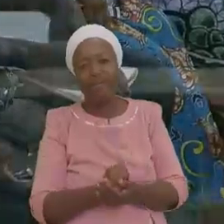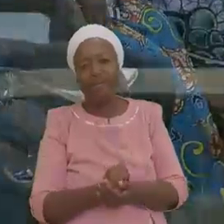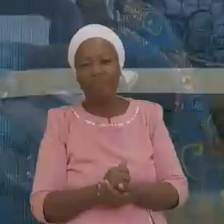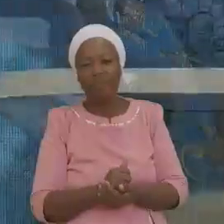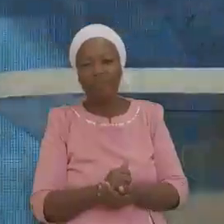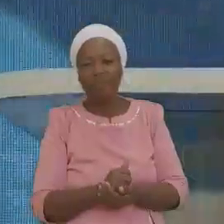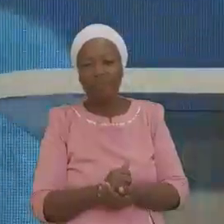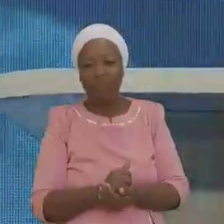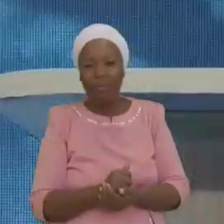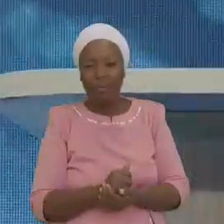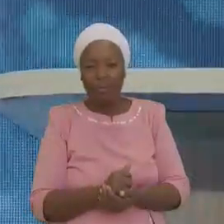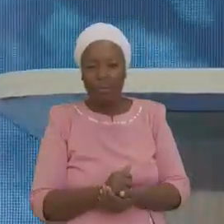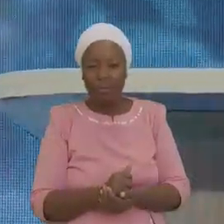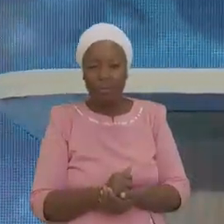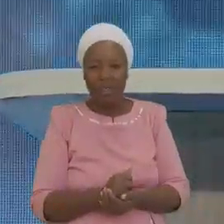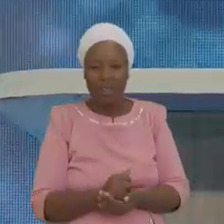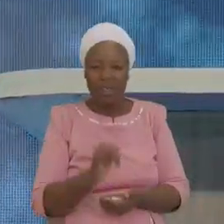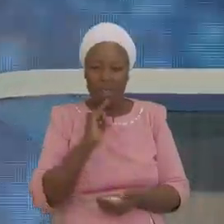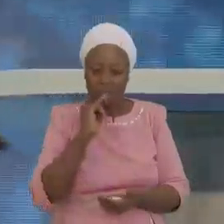You see how simple that is?